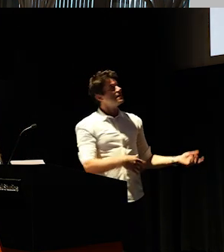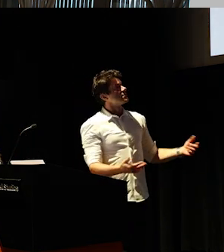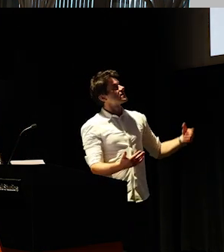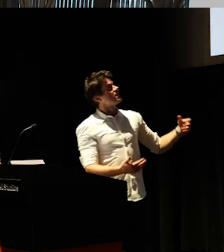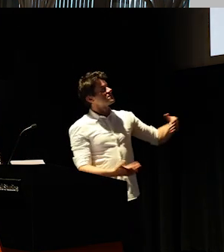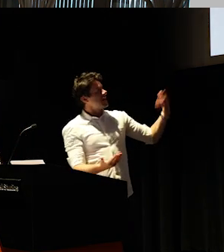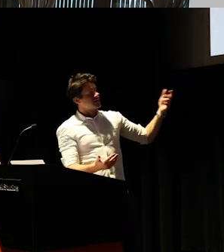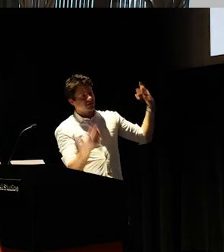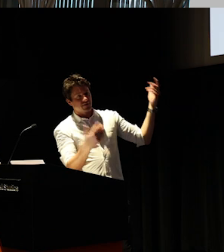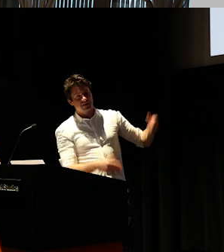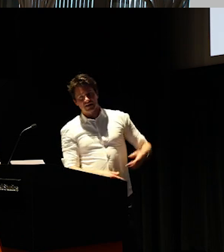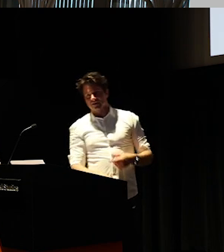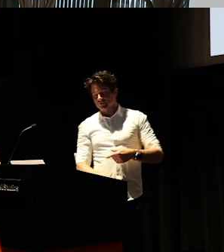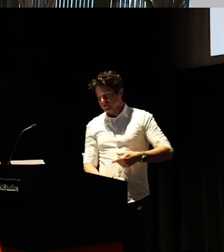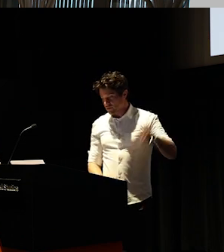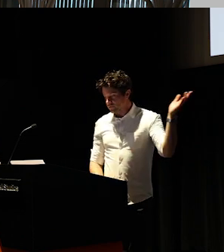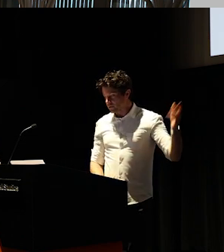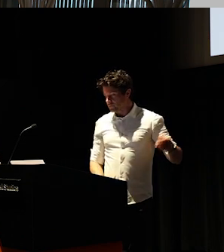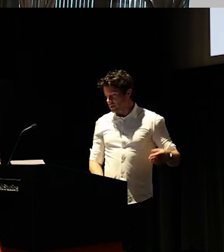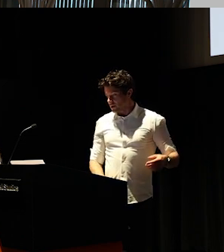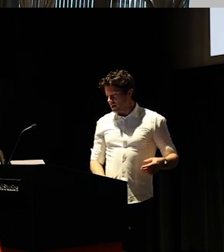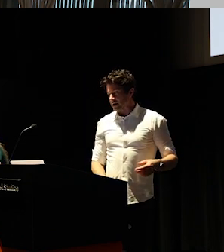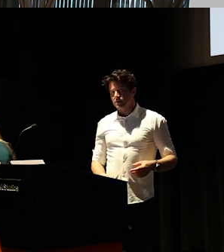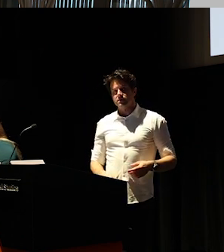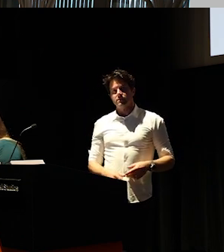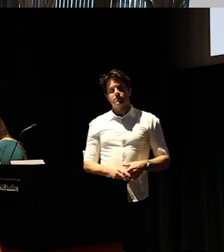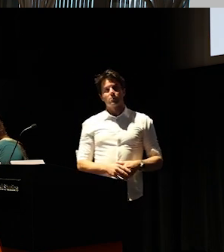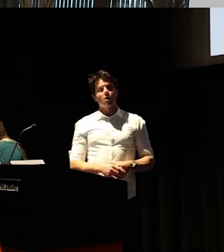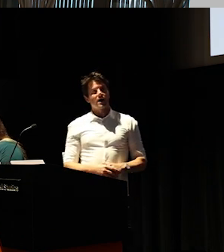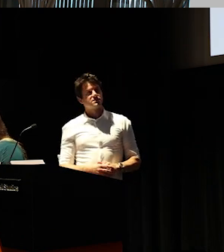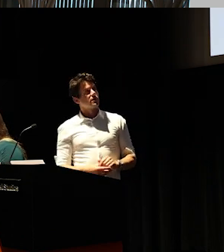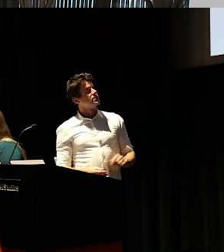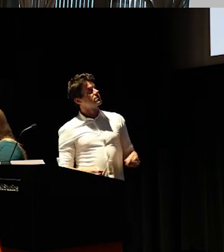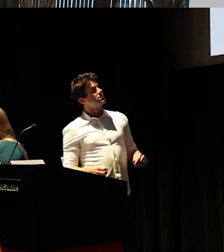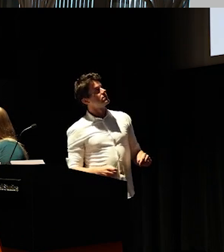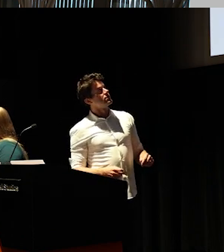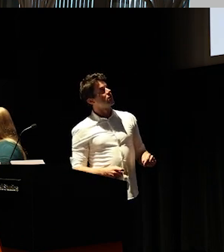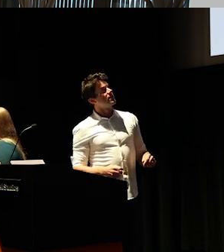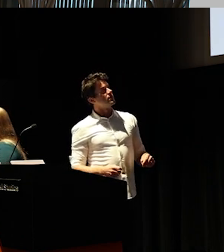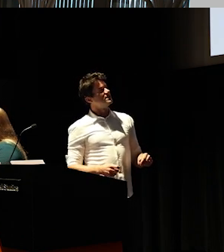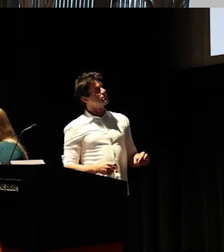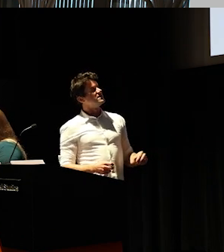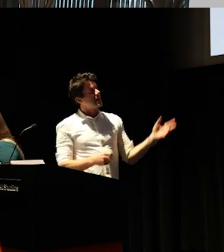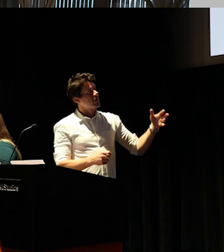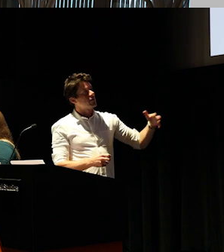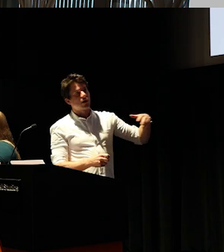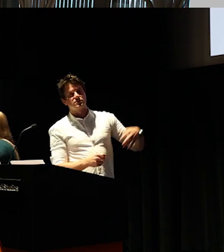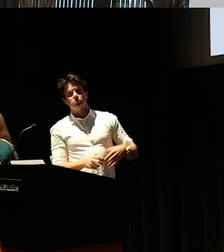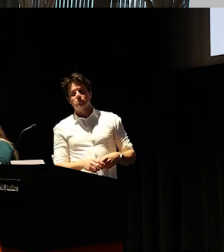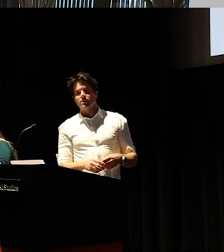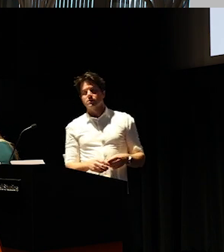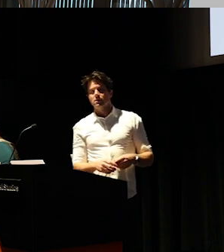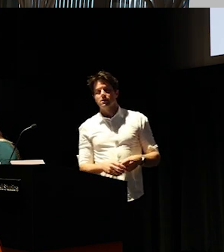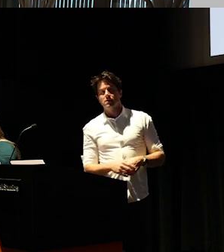right? So it was an accident, so get rid of it. And there were all kinds of we decorated. We